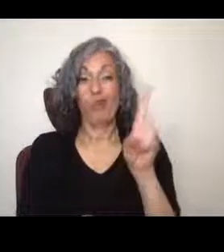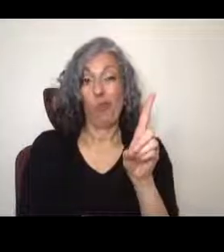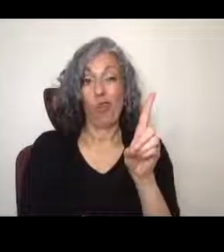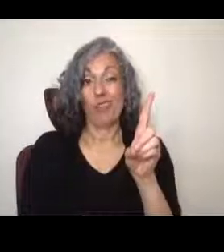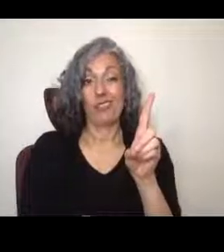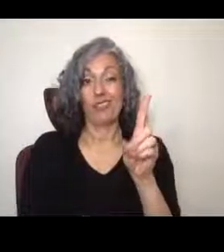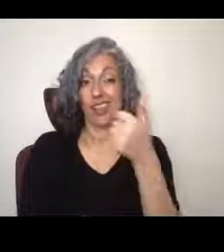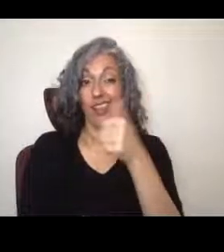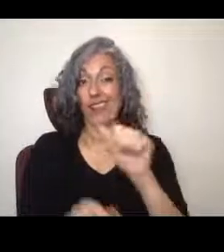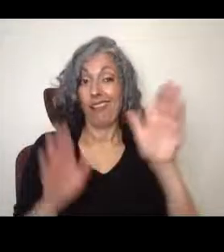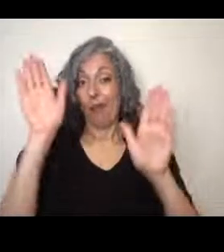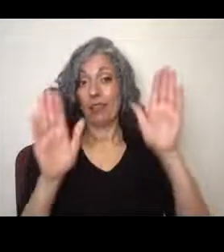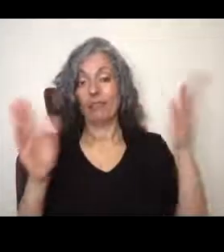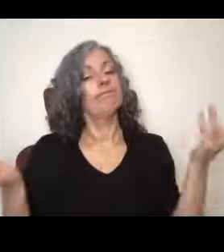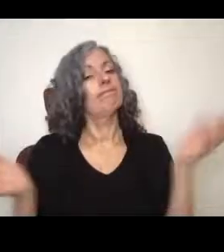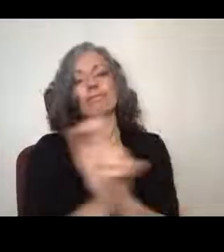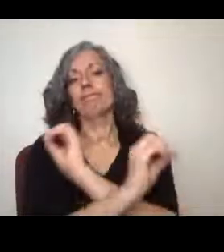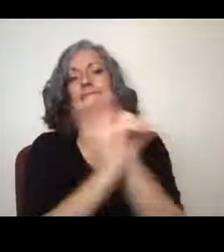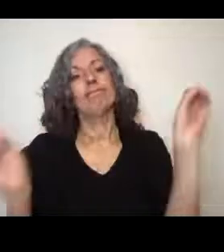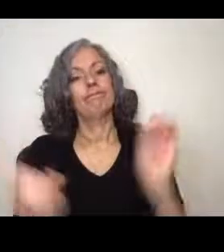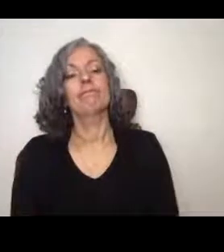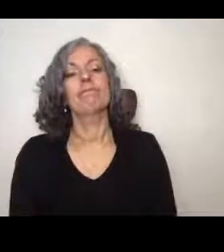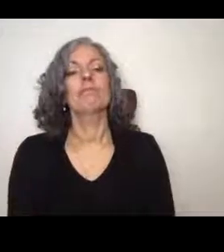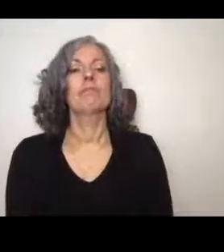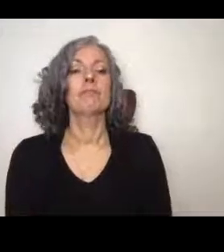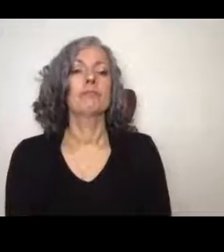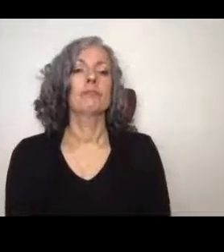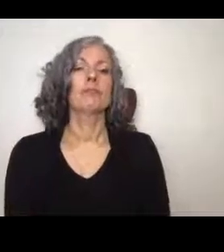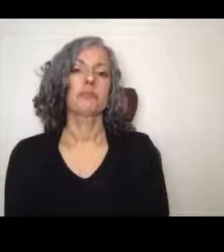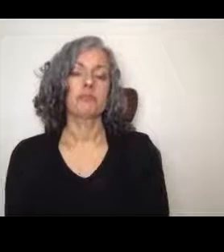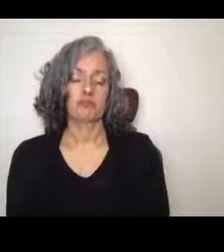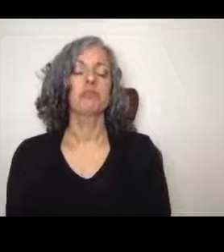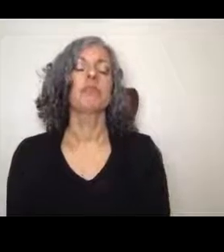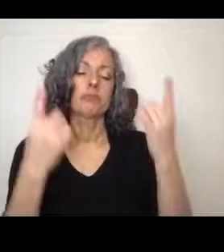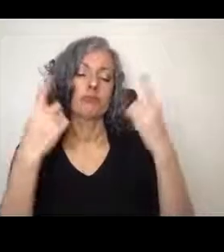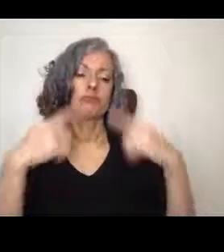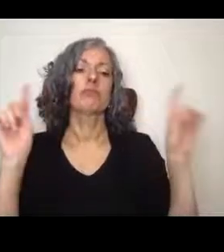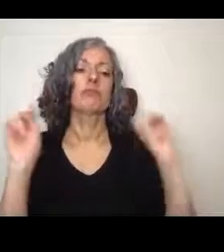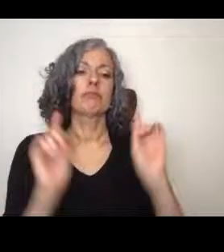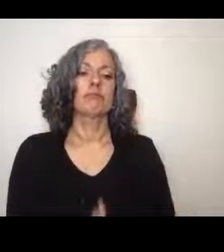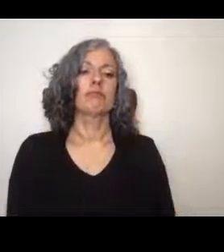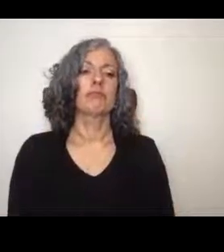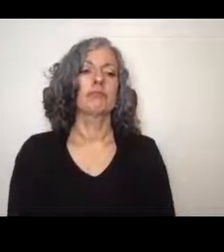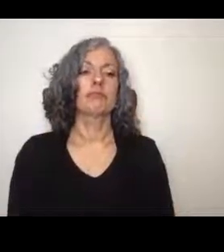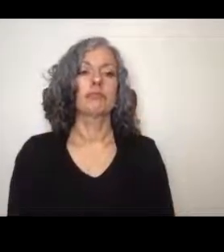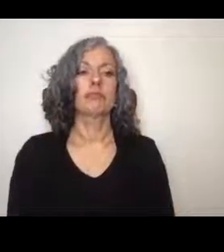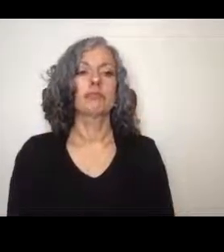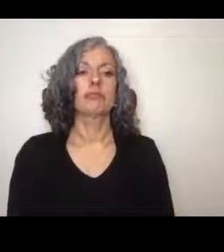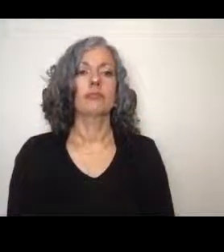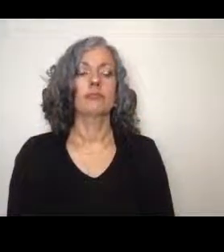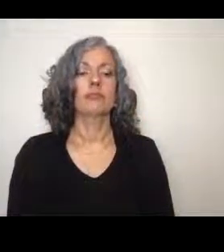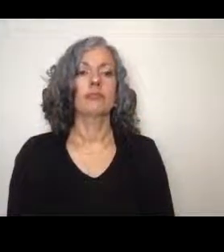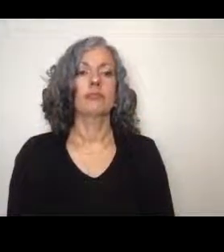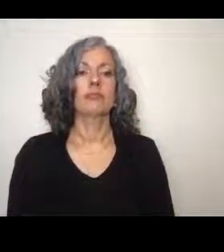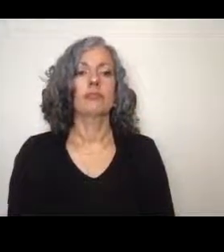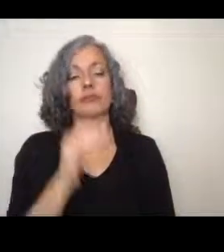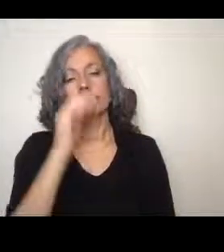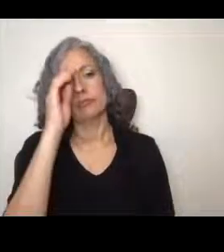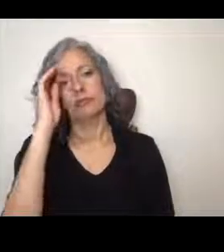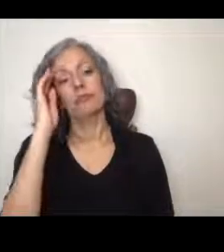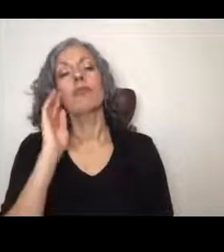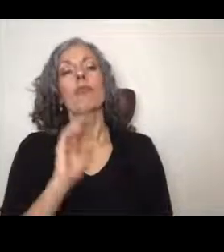see no public comment. I will entertain a motion. So moved. Second Martinez? Lou and Martinez, I would like a roll call vote since